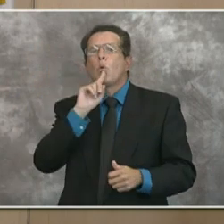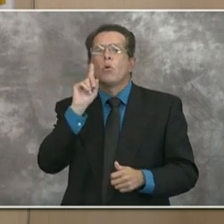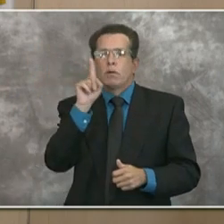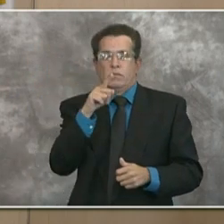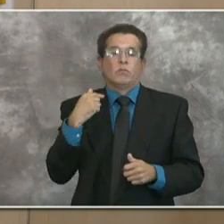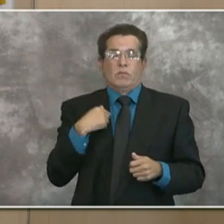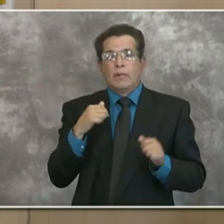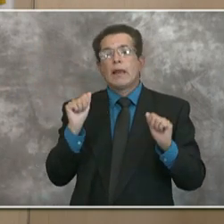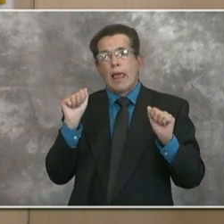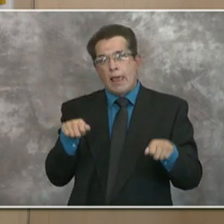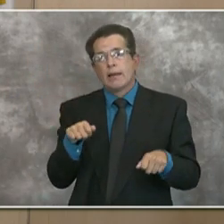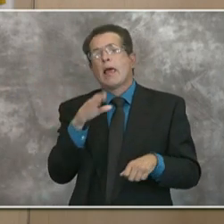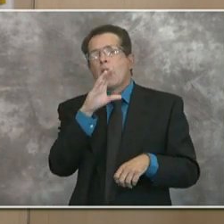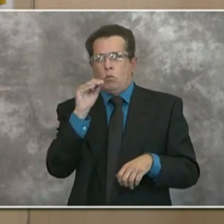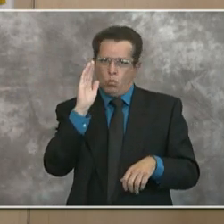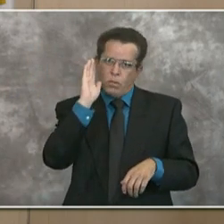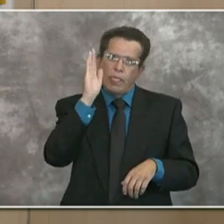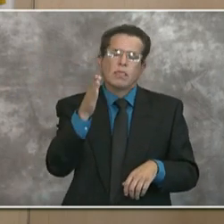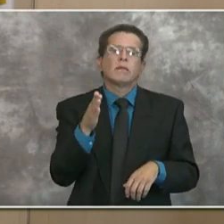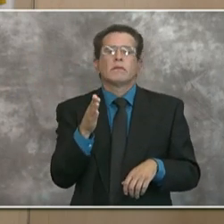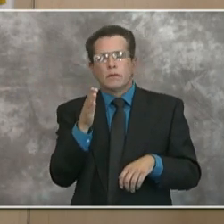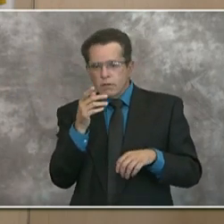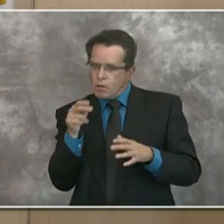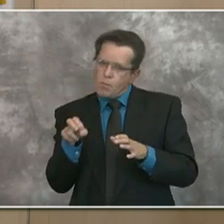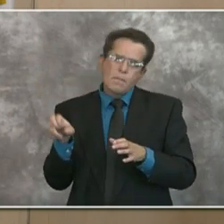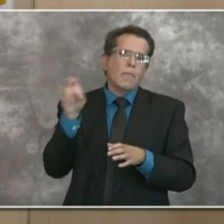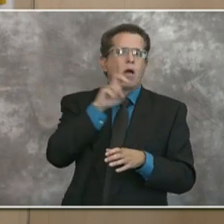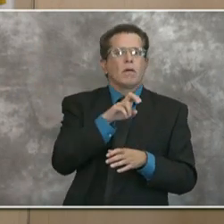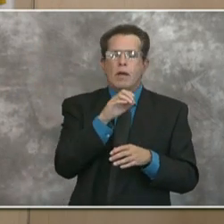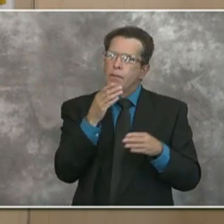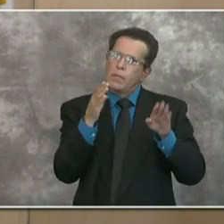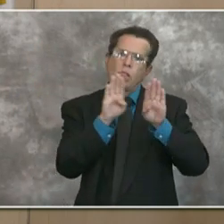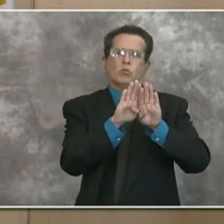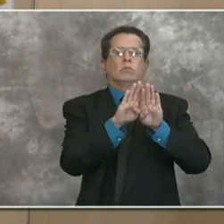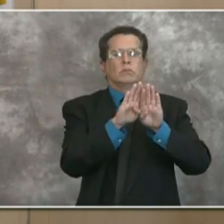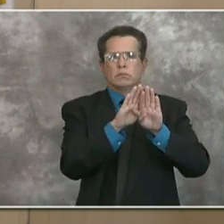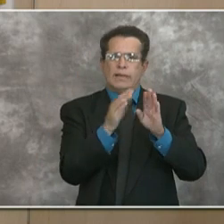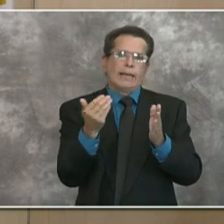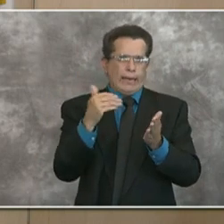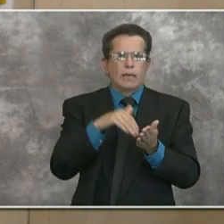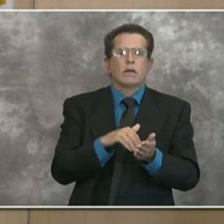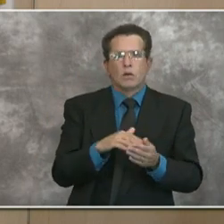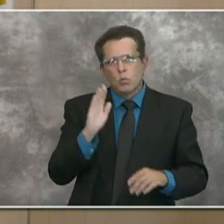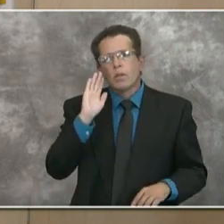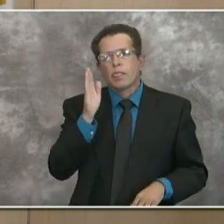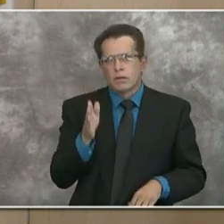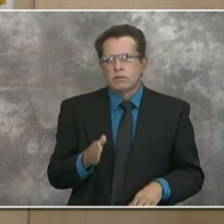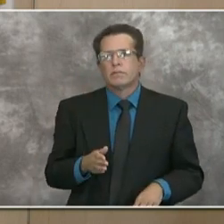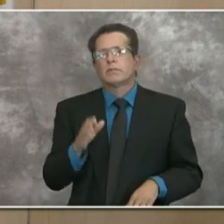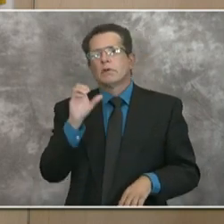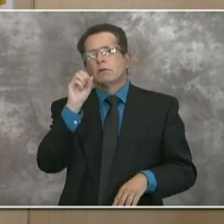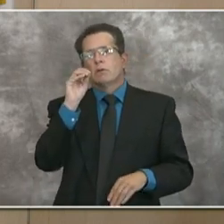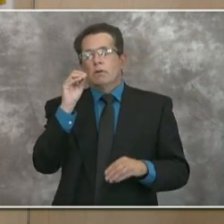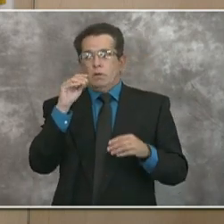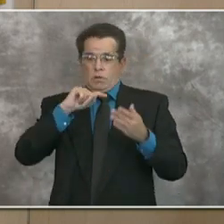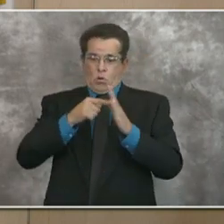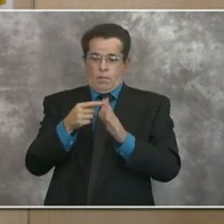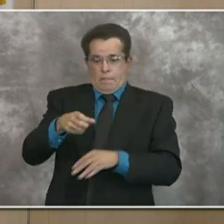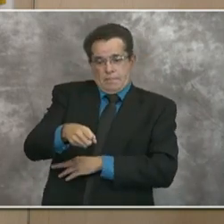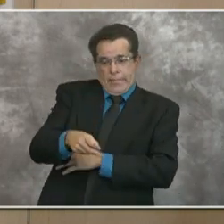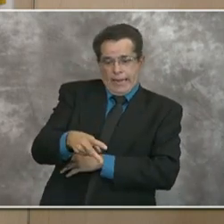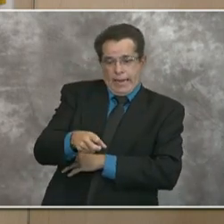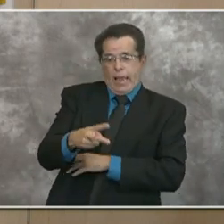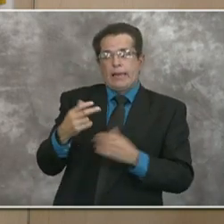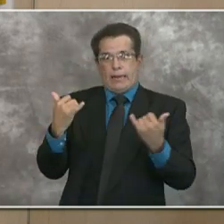we can and will dial up again on the order. So beginning midnight